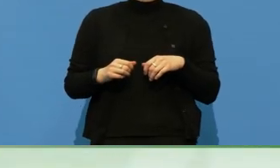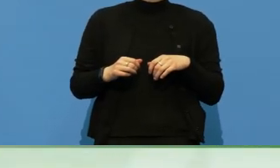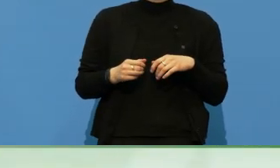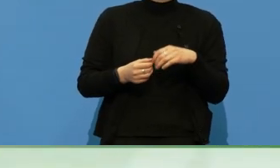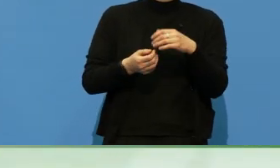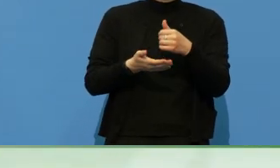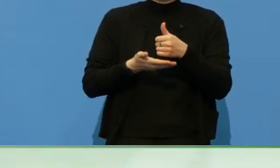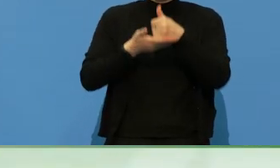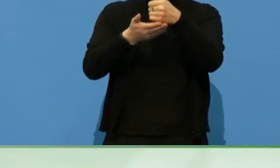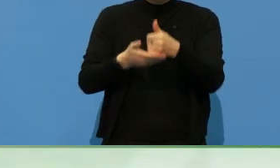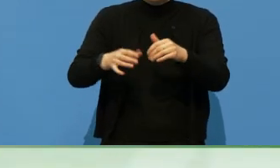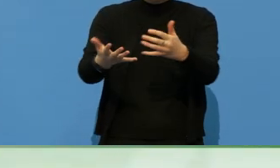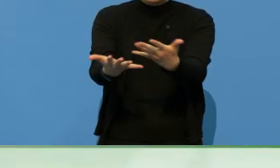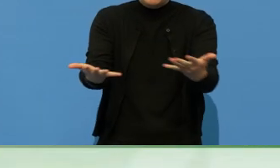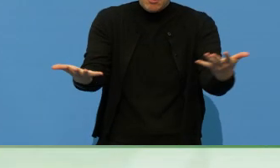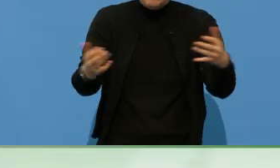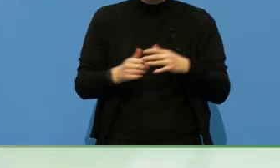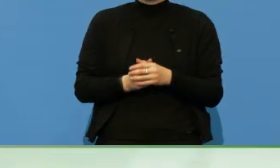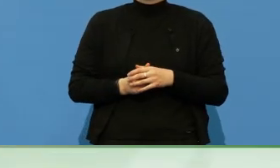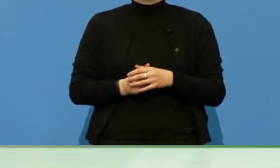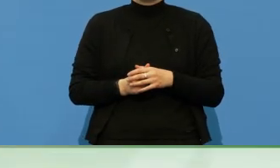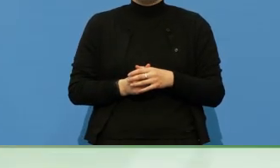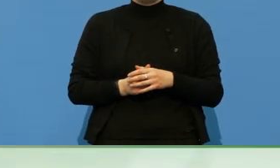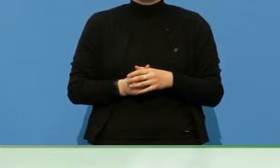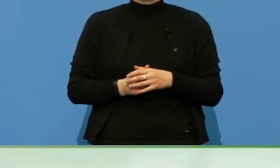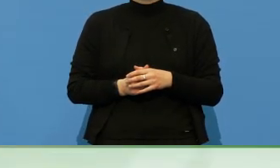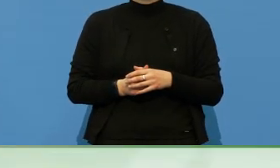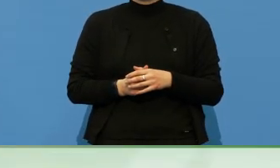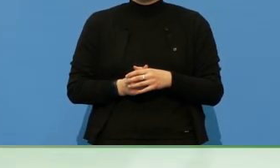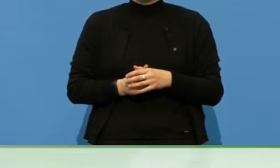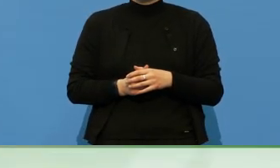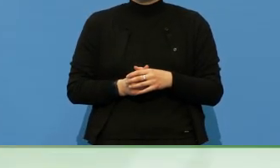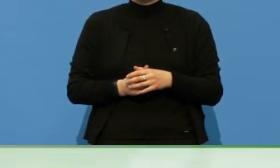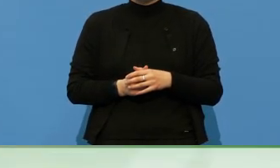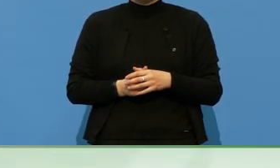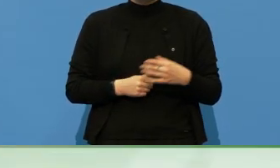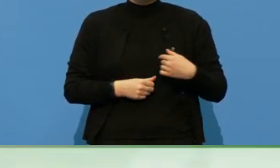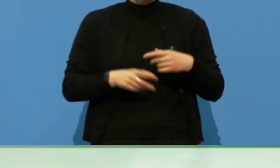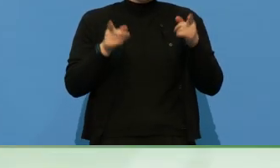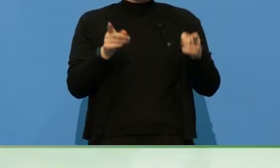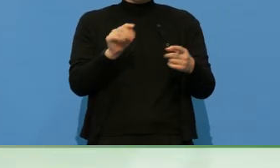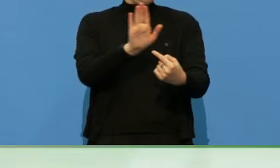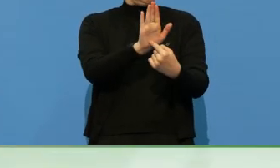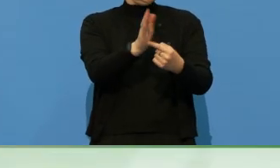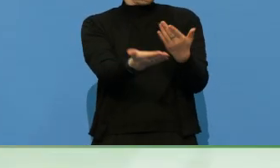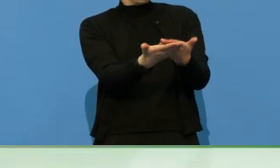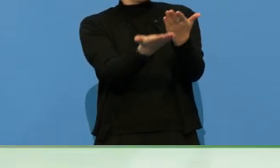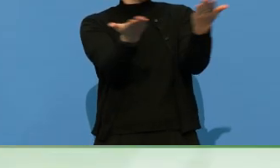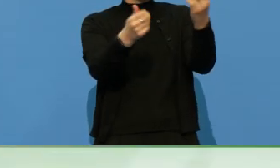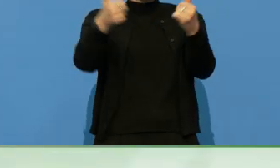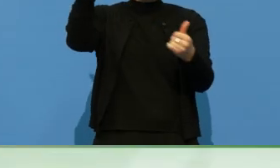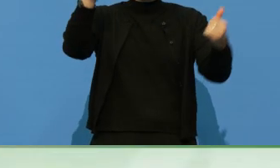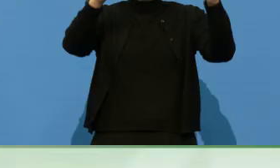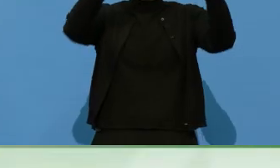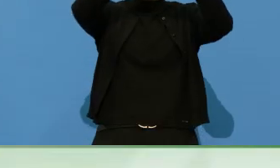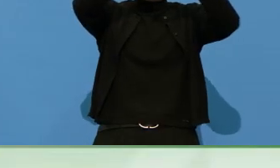be beautiful, it can be well designed, it can be implemented for a widest group of users.